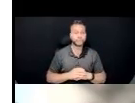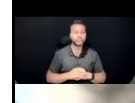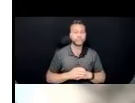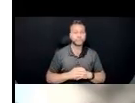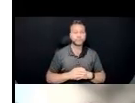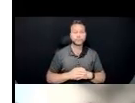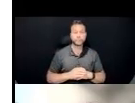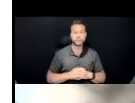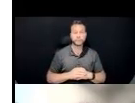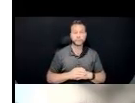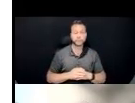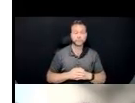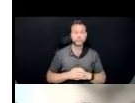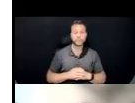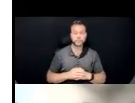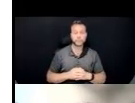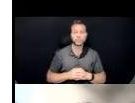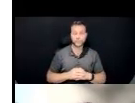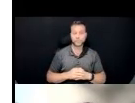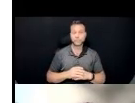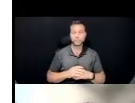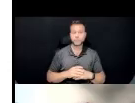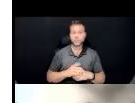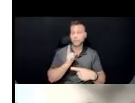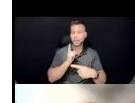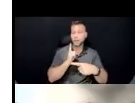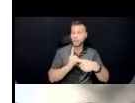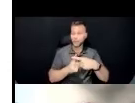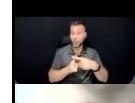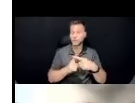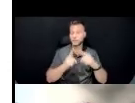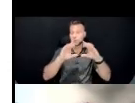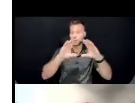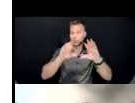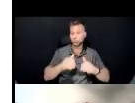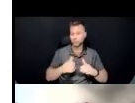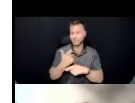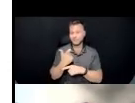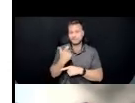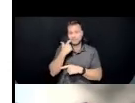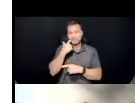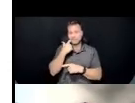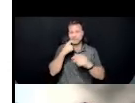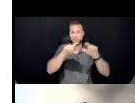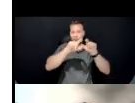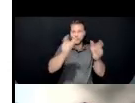and also reflects the groups that we had earlier in the Mentimeter.